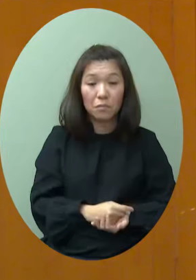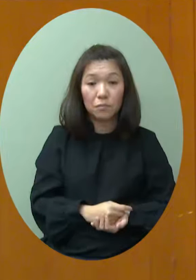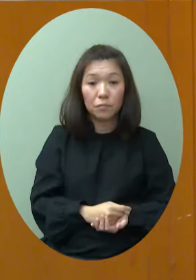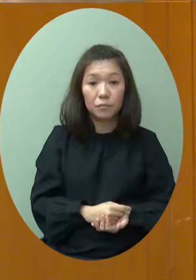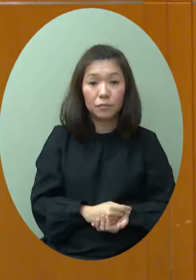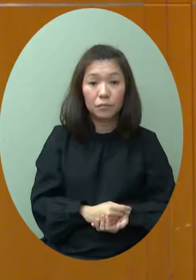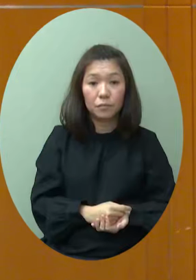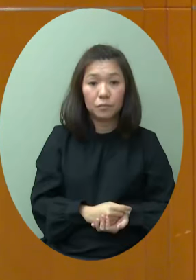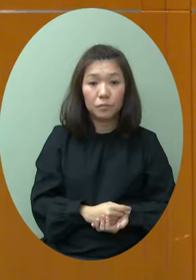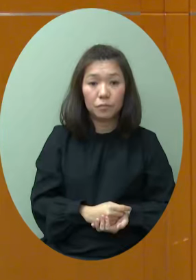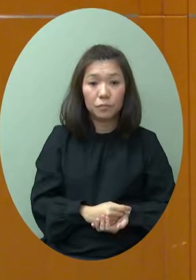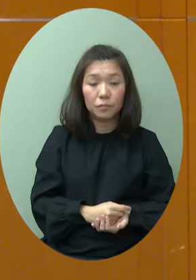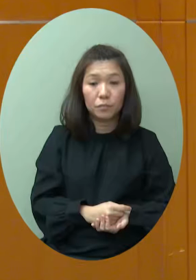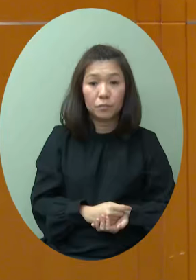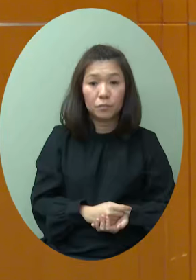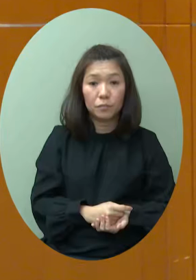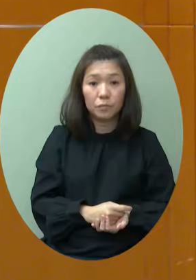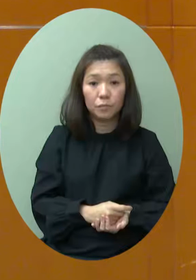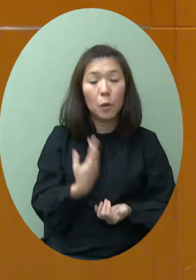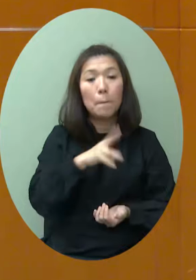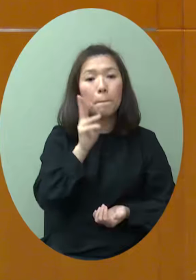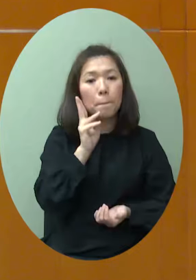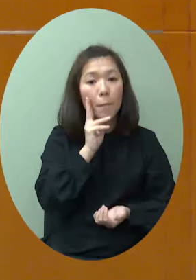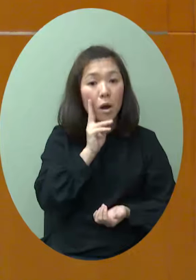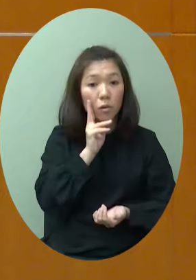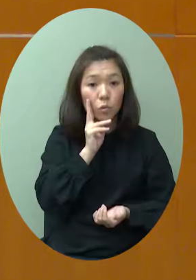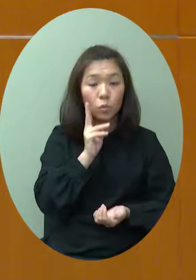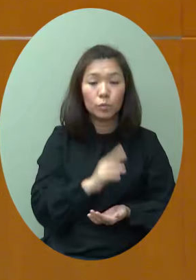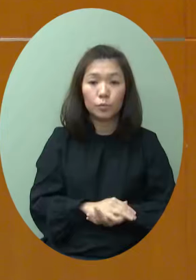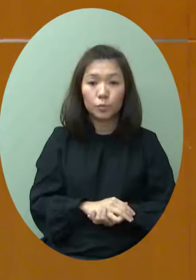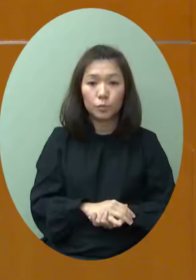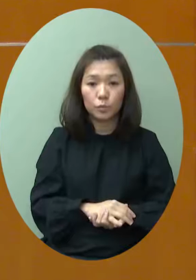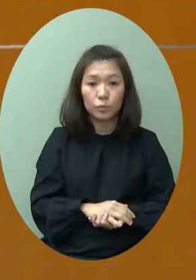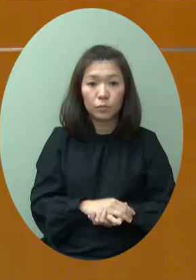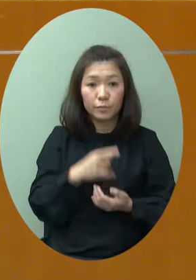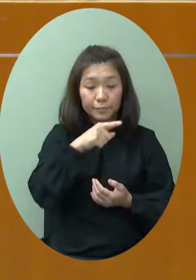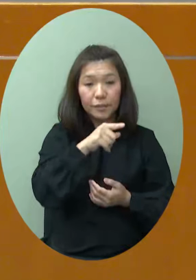if, you know, these people don't come up? Thank you.